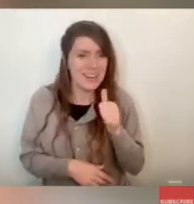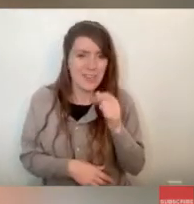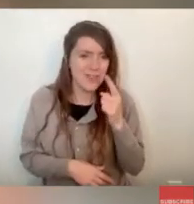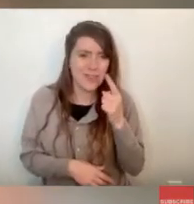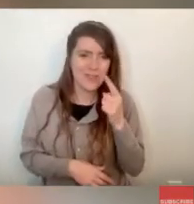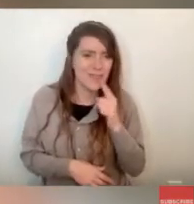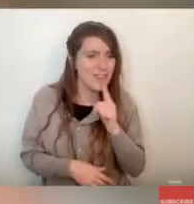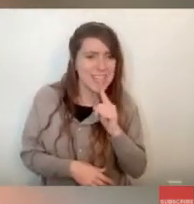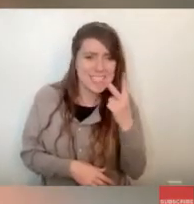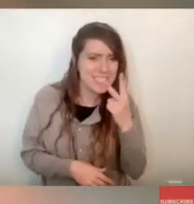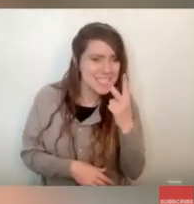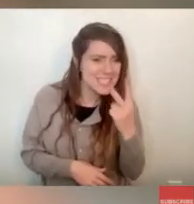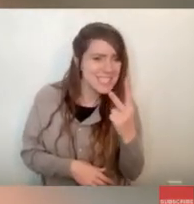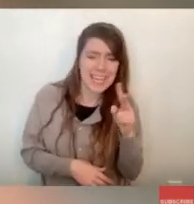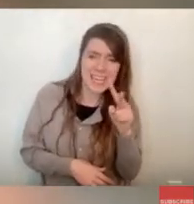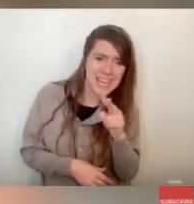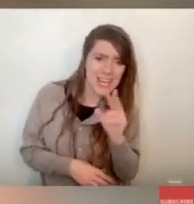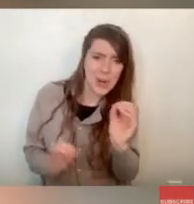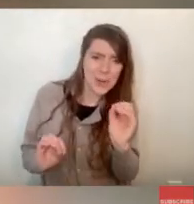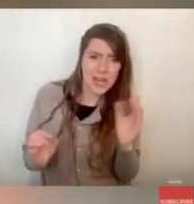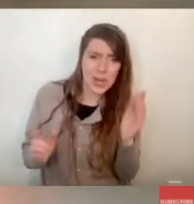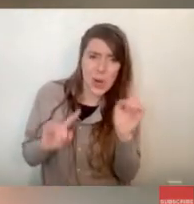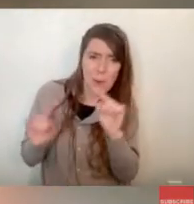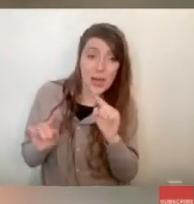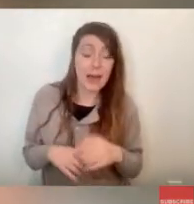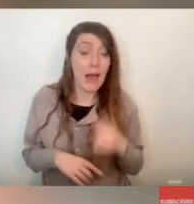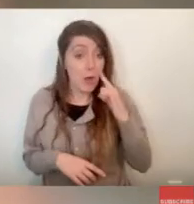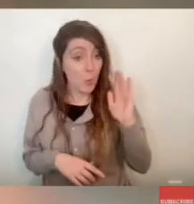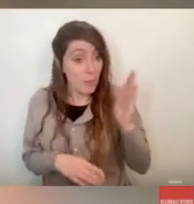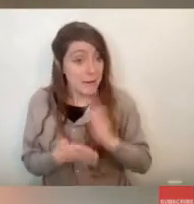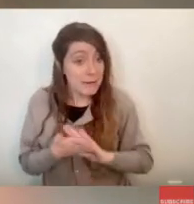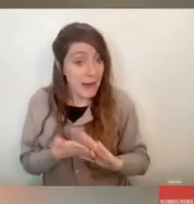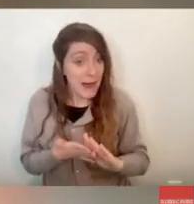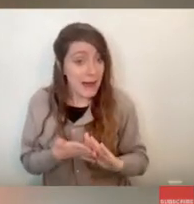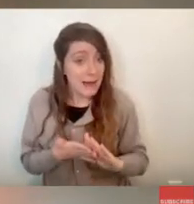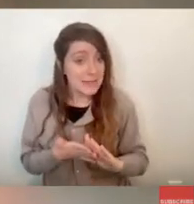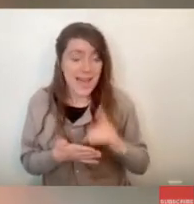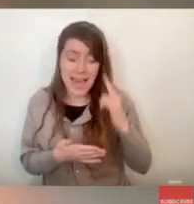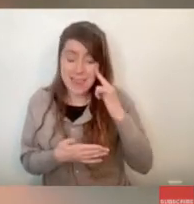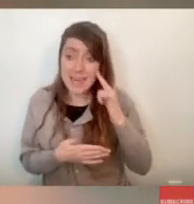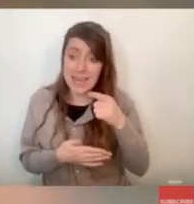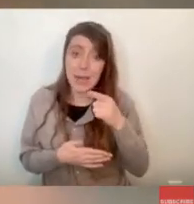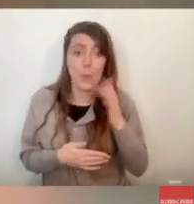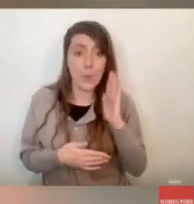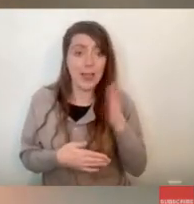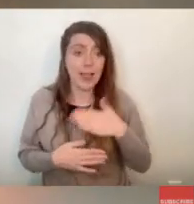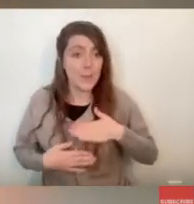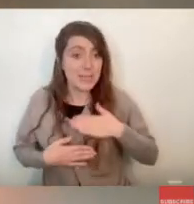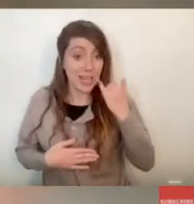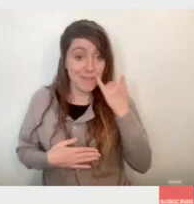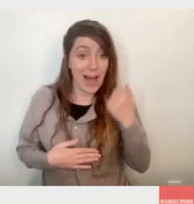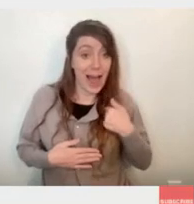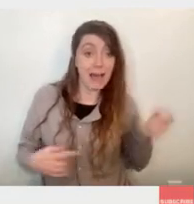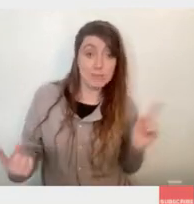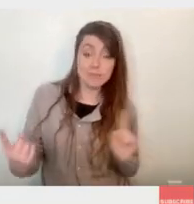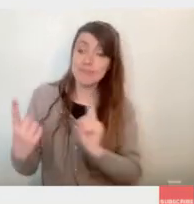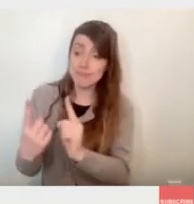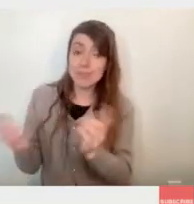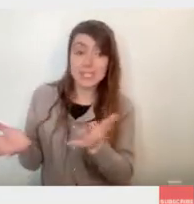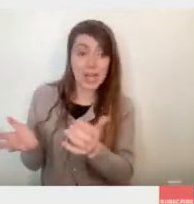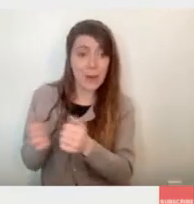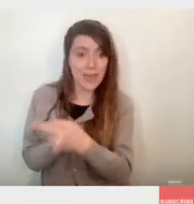or anything like that. And I thought, yeah, that would be really nice. You know, I'm sure he would really appreciate if we went over and talked to him as well.